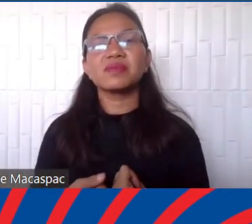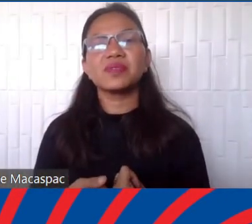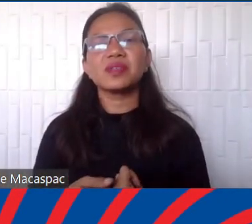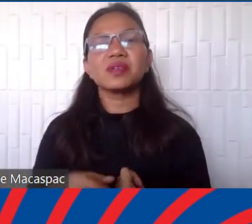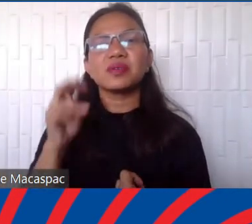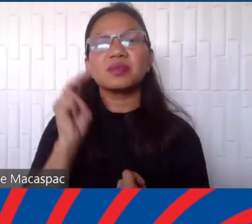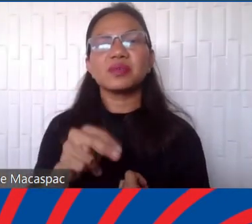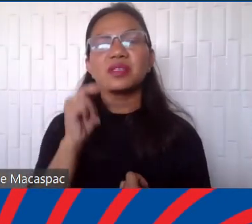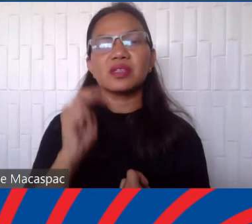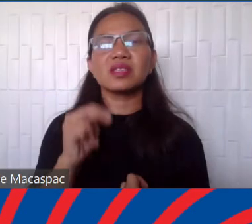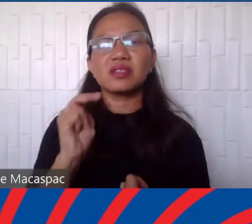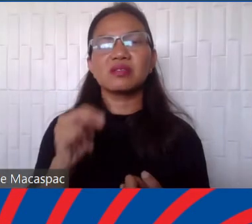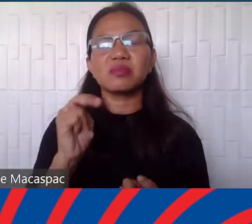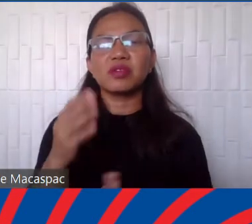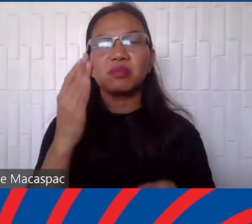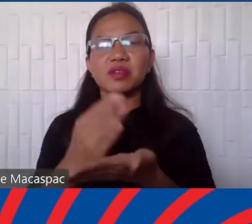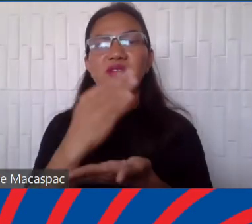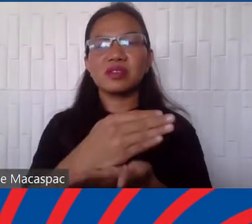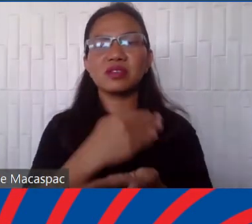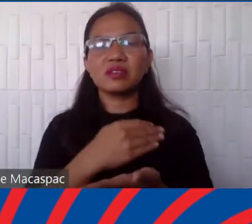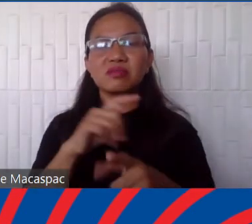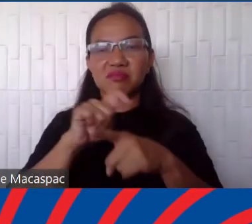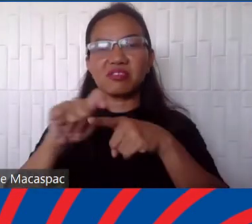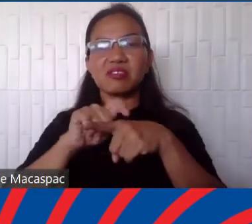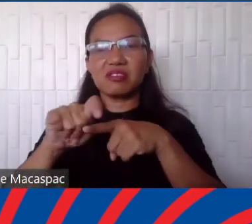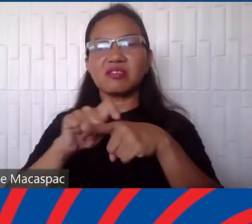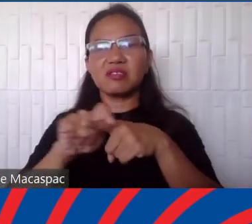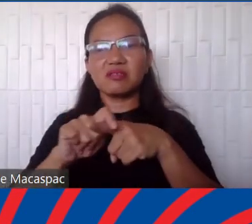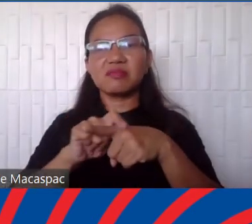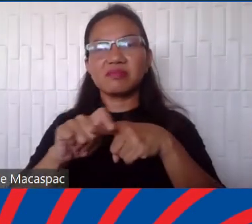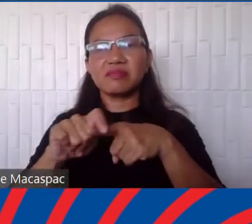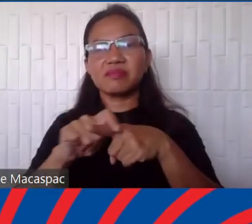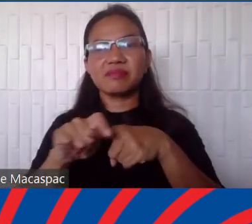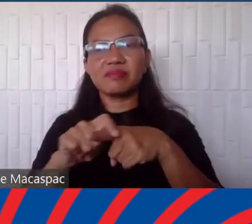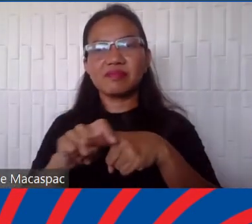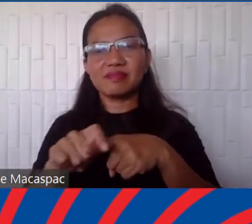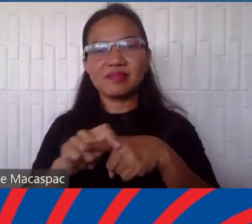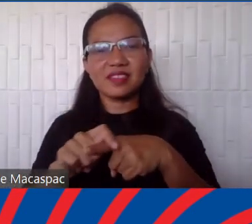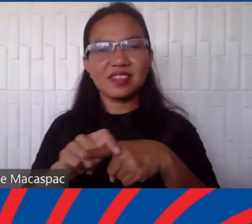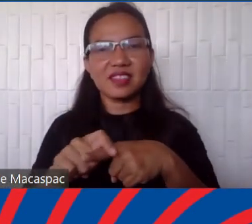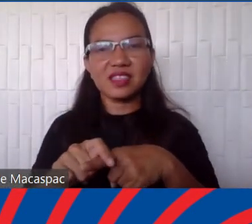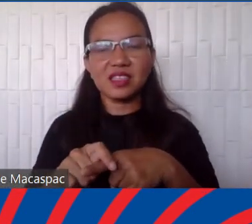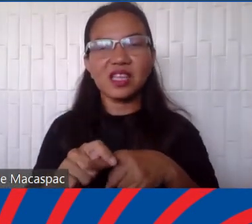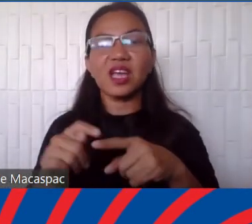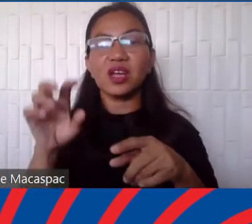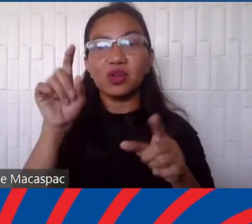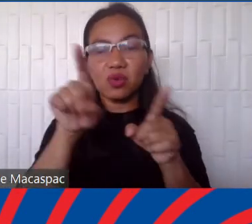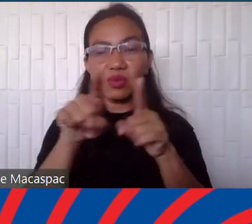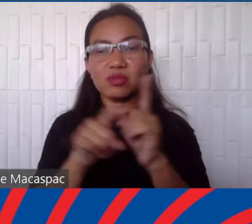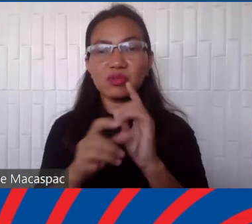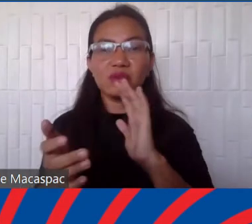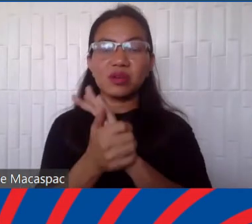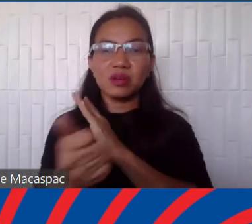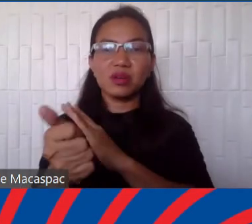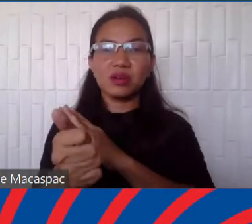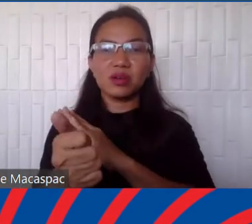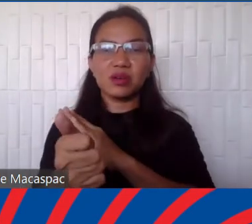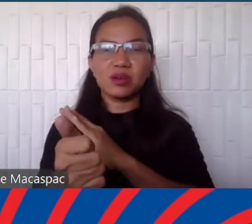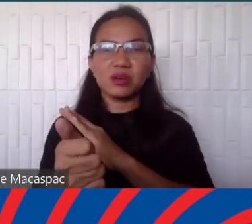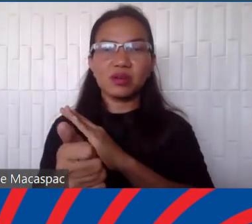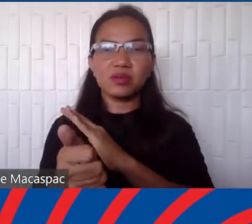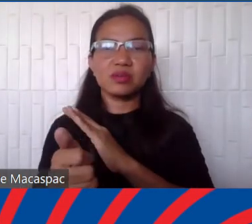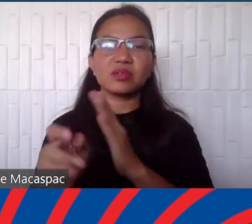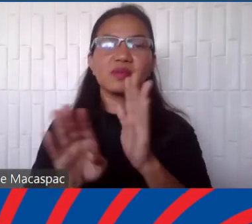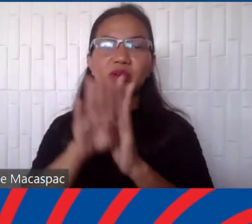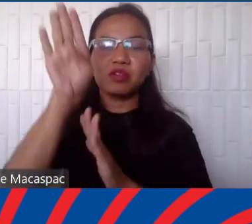needing budget for training and upskilling the staff. So I think the most